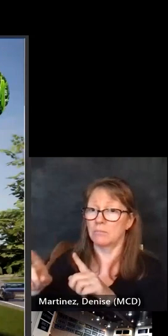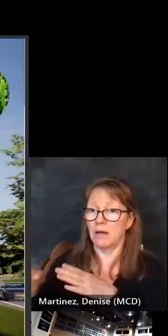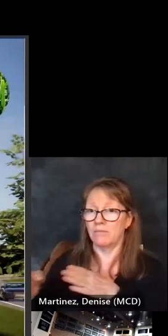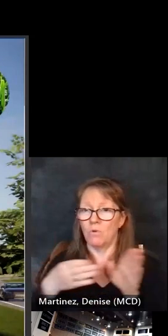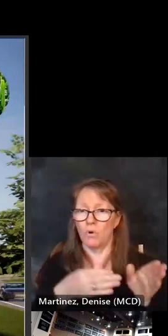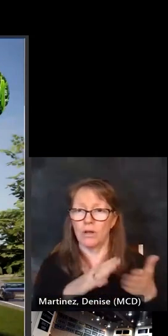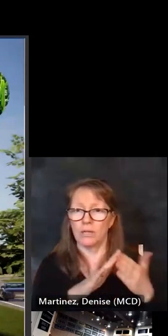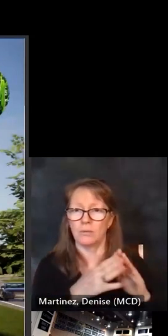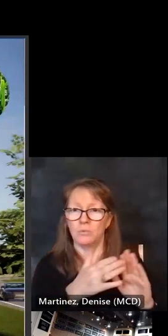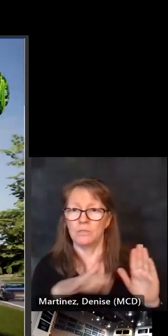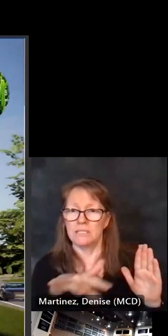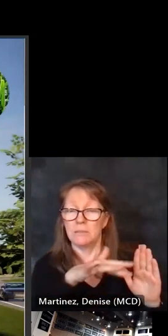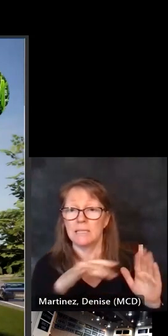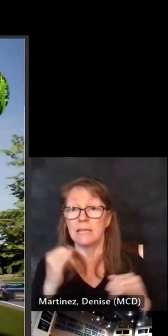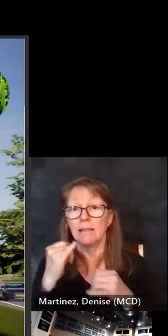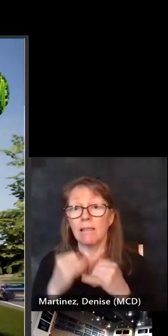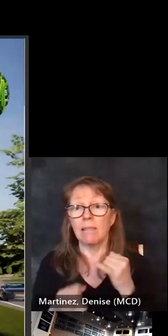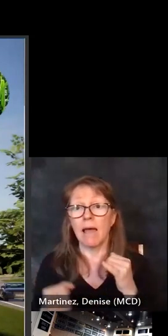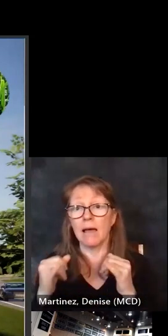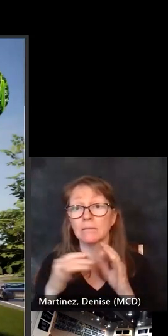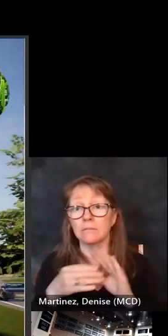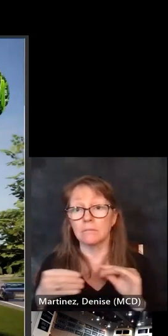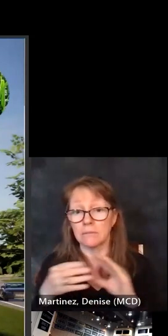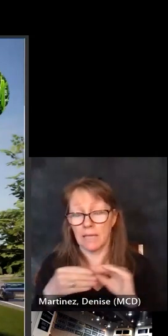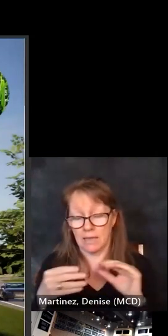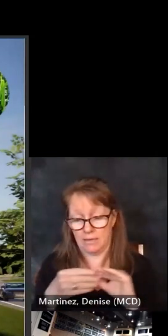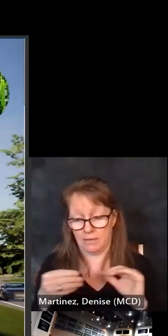And the last thing I want to say is that